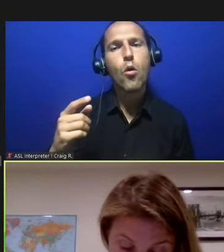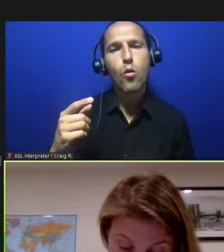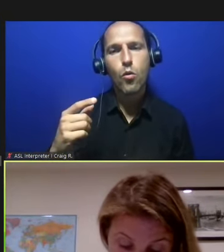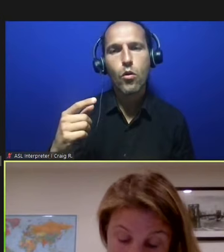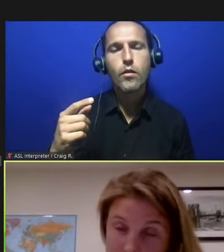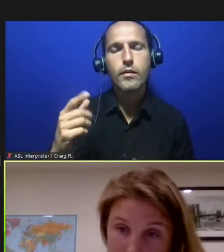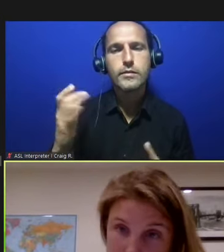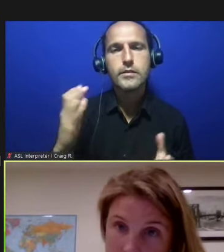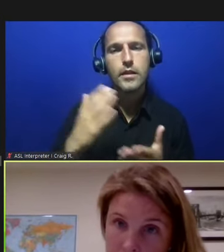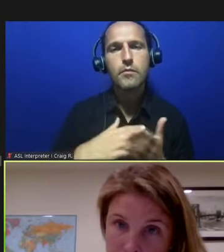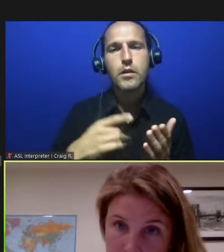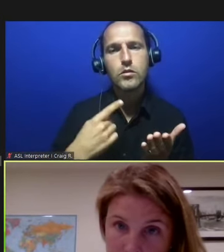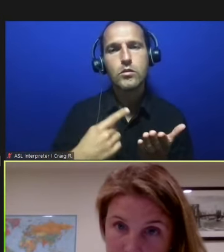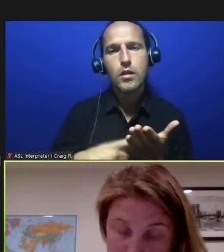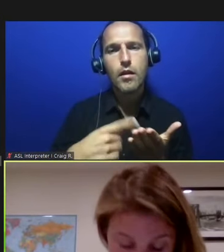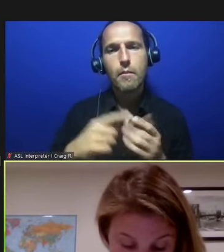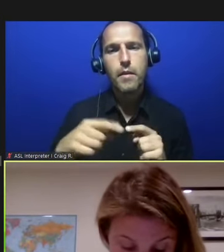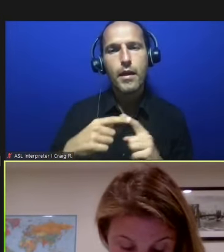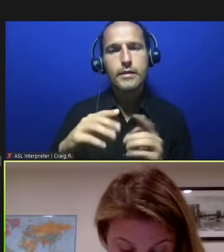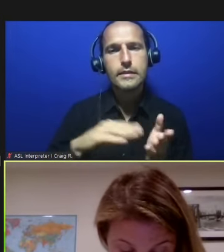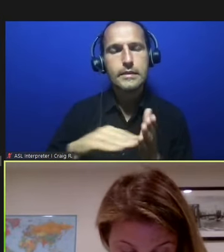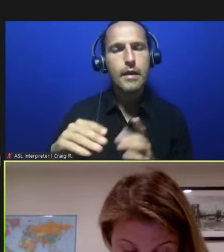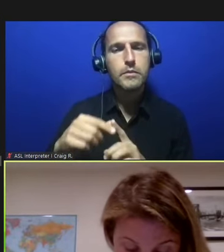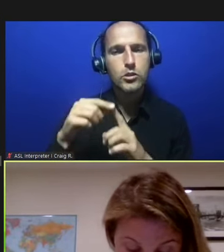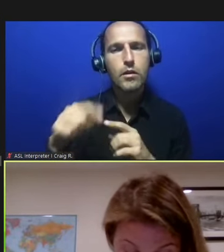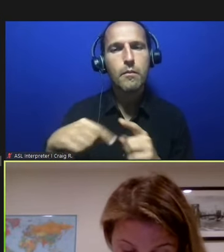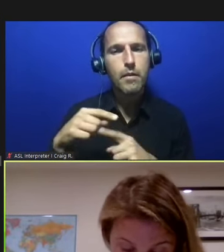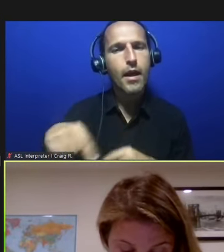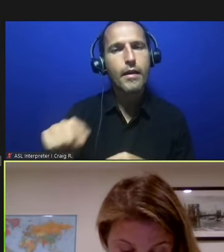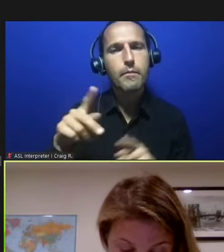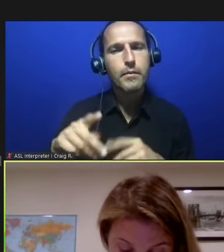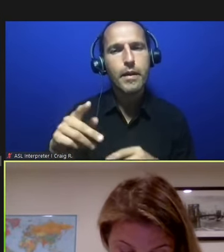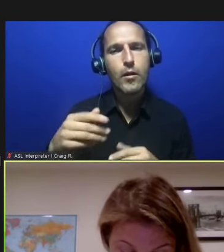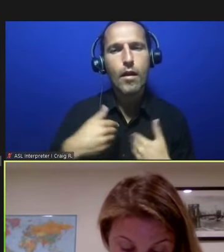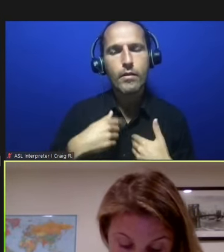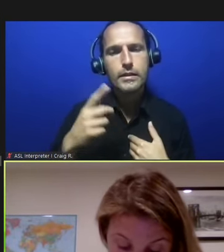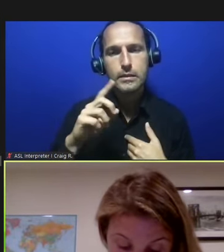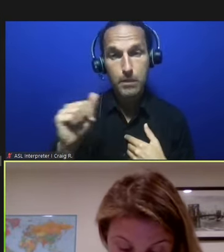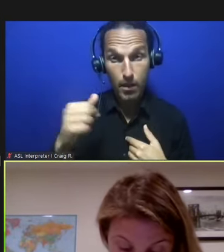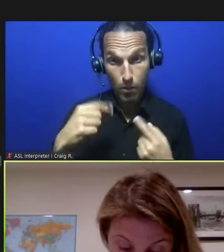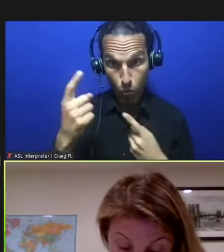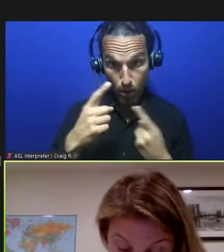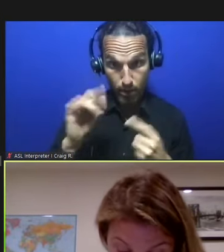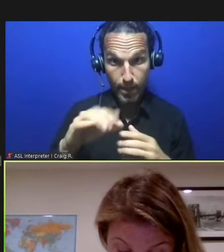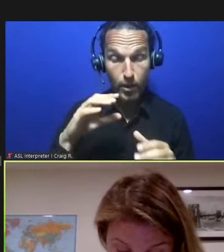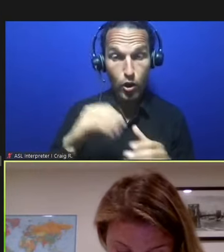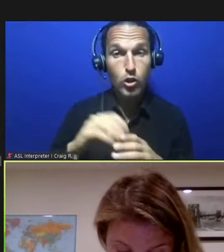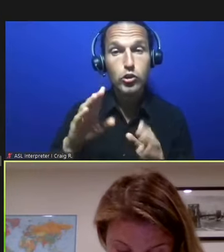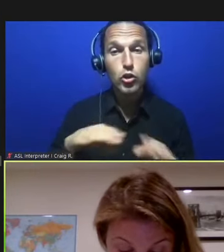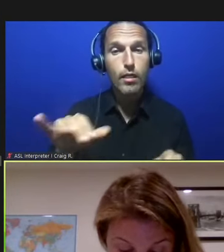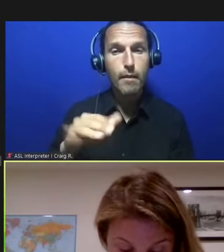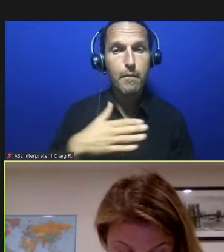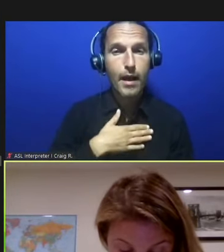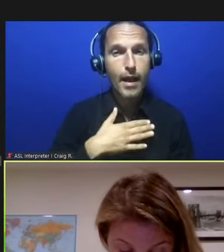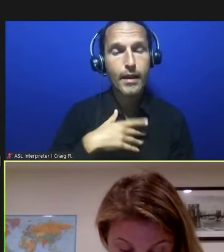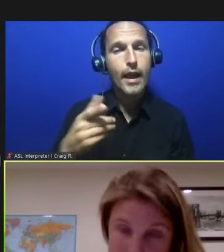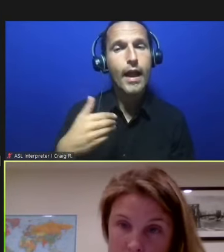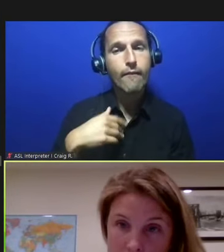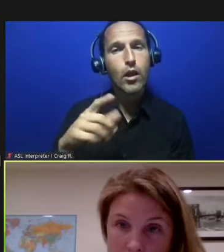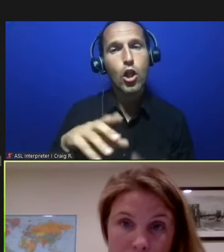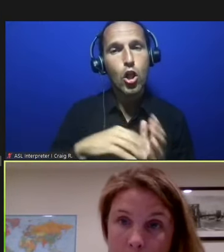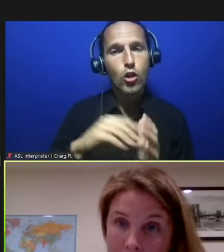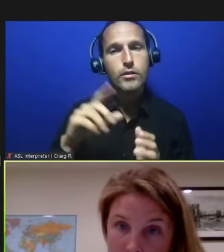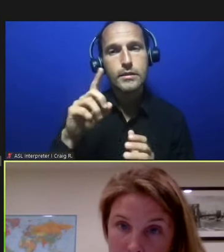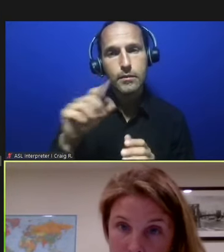There's been talk about exemptions for people with disabilities. I'm wondering, will this include children like mine who has learning disabilities